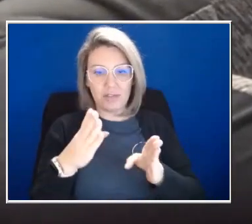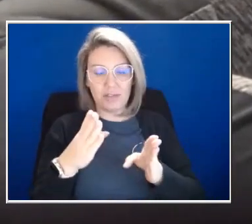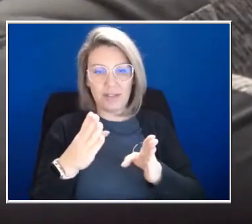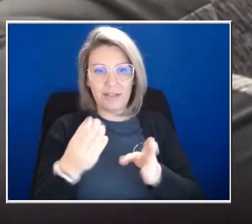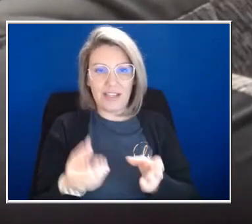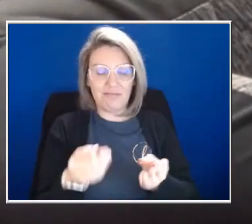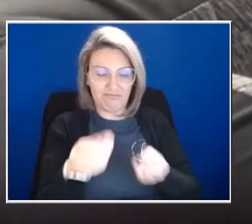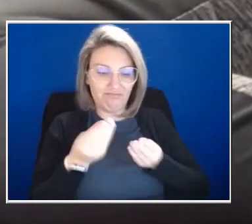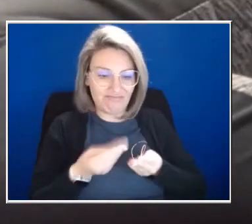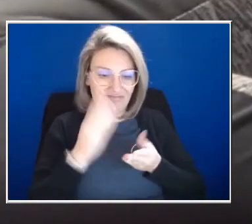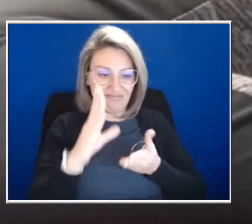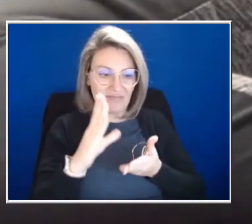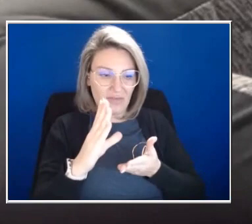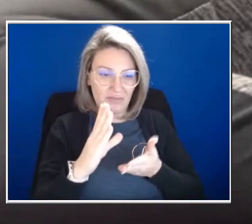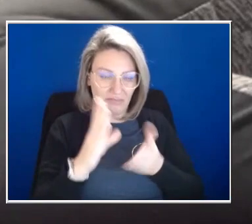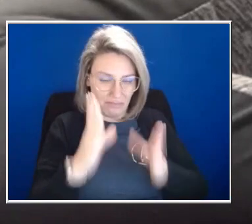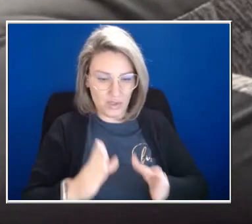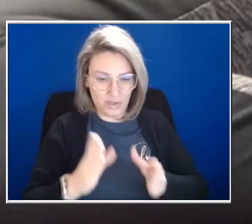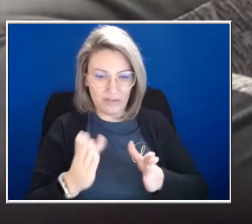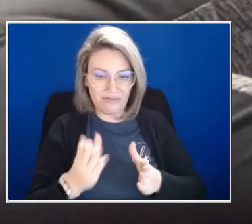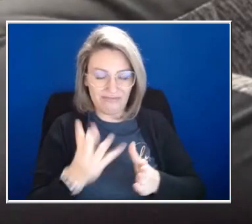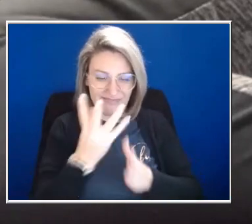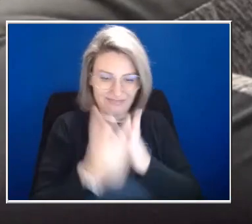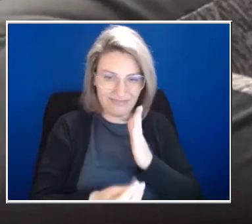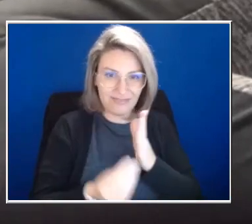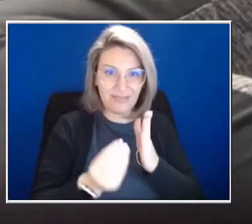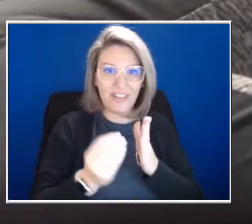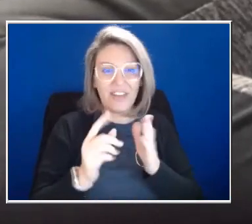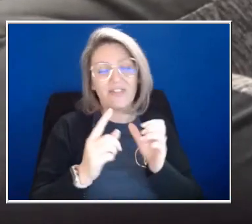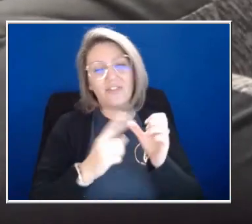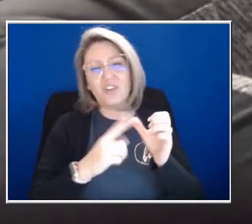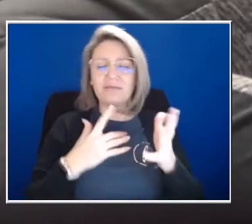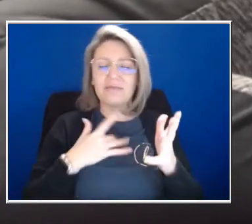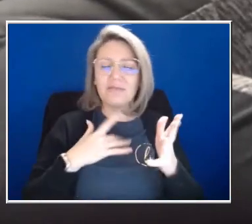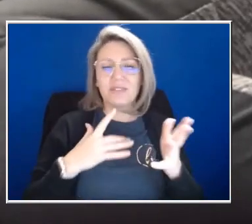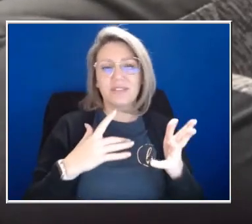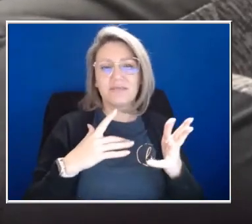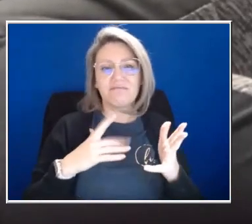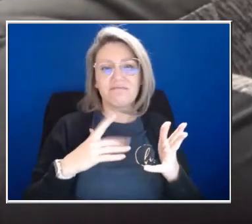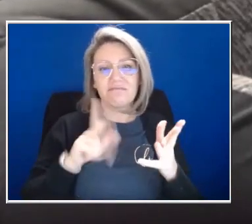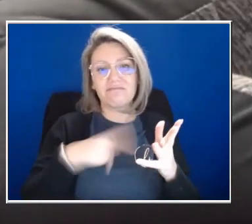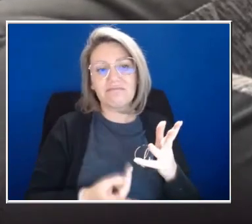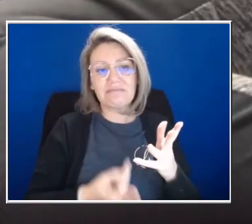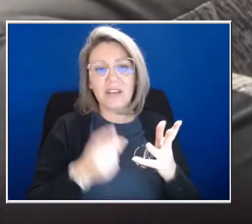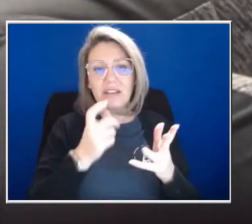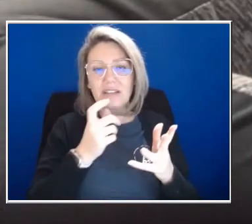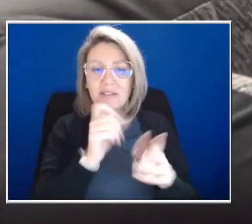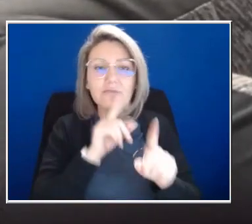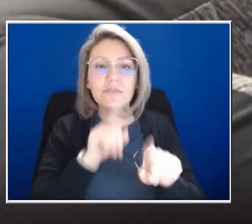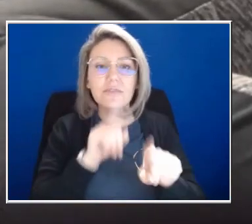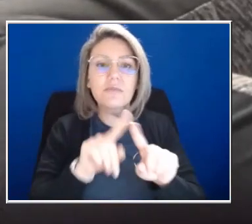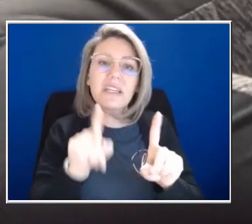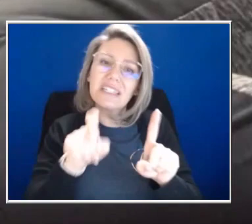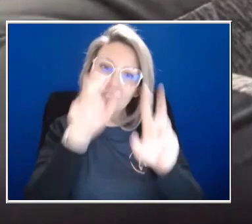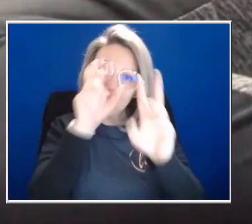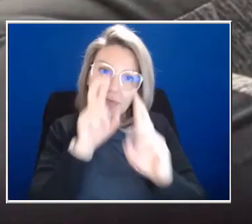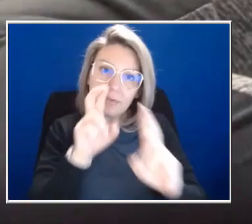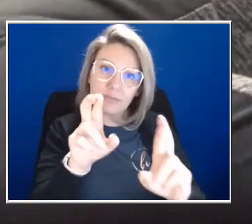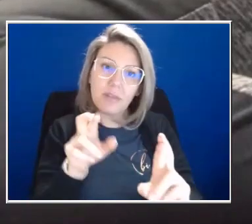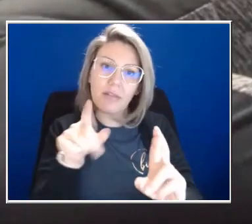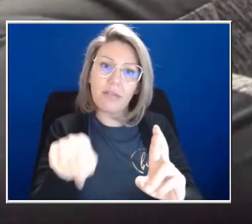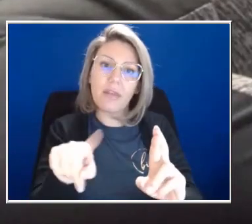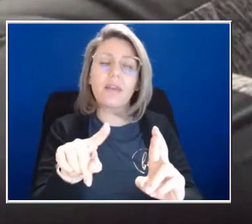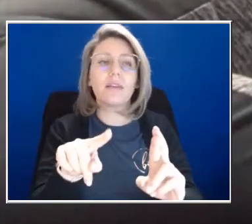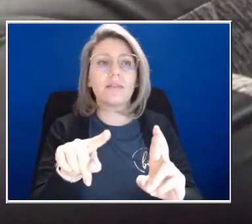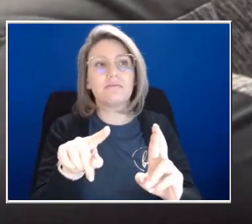organs. So at first I was upset that they didn't respond, but you have to respect that they went through something way more